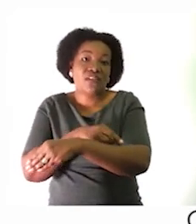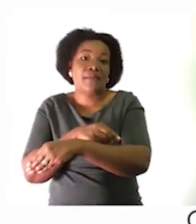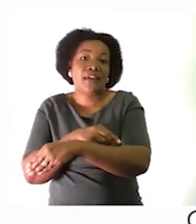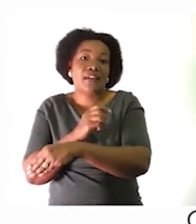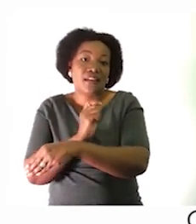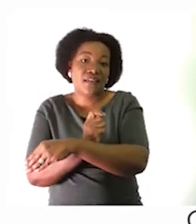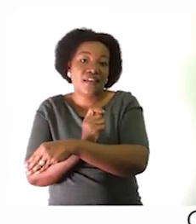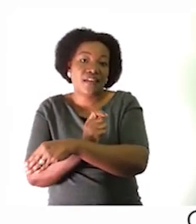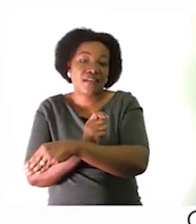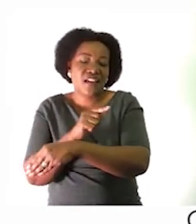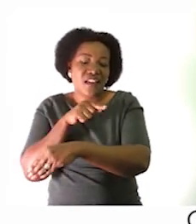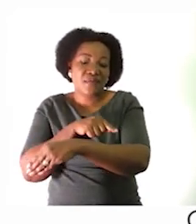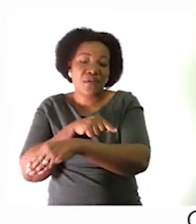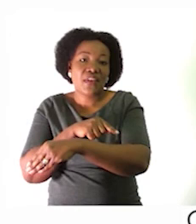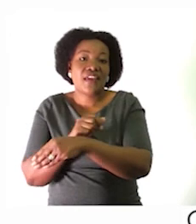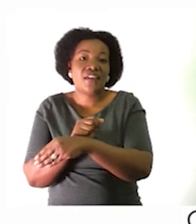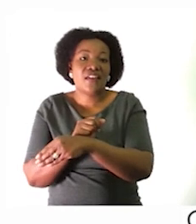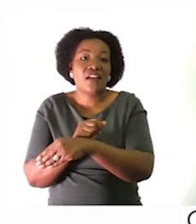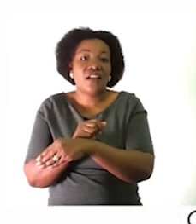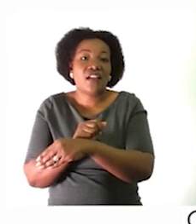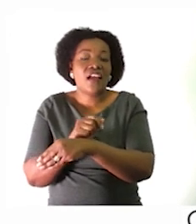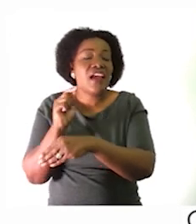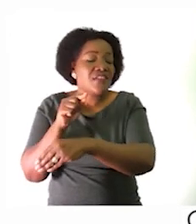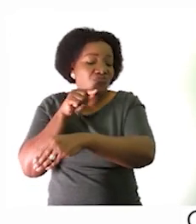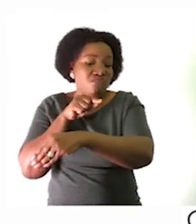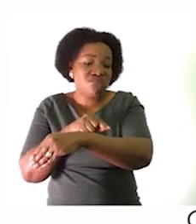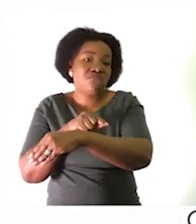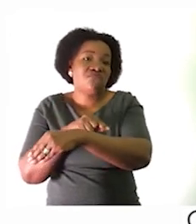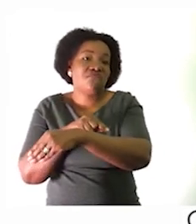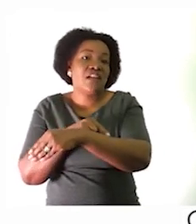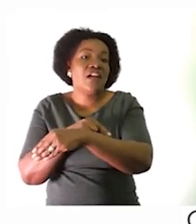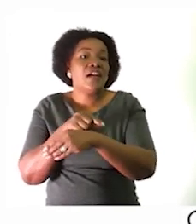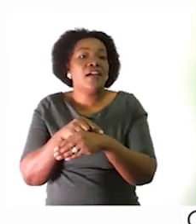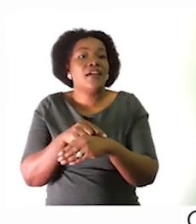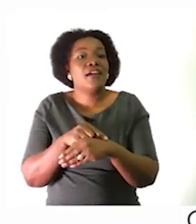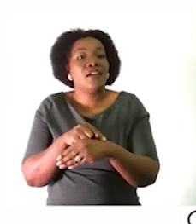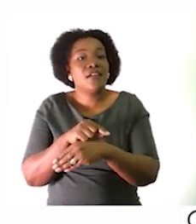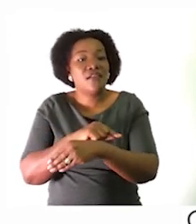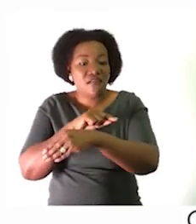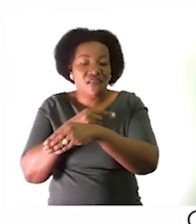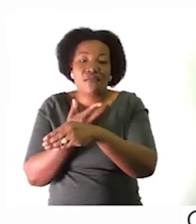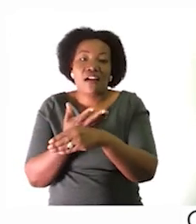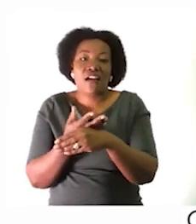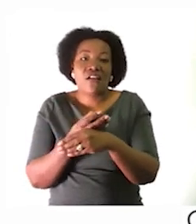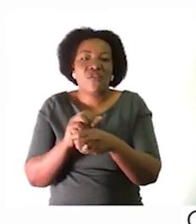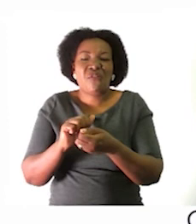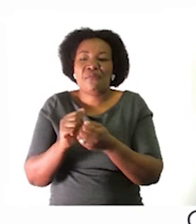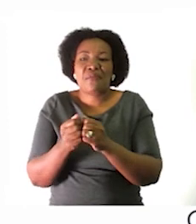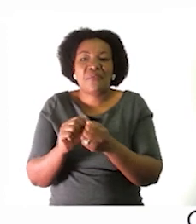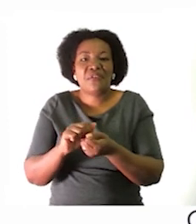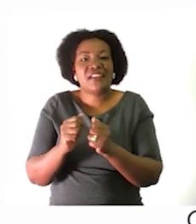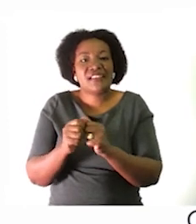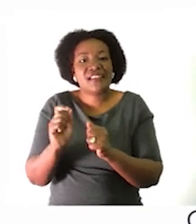the 5 and the 0, you put your dot or your comma, you rewrite it on the